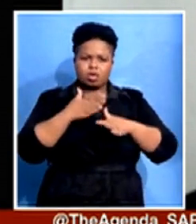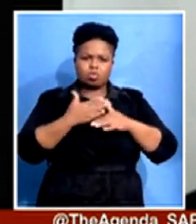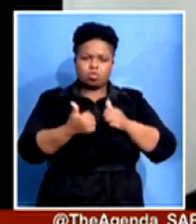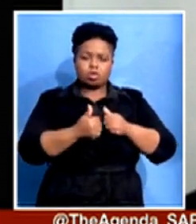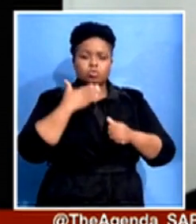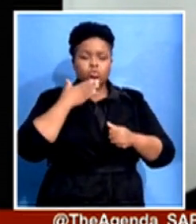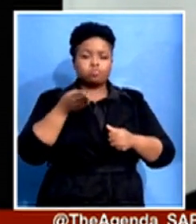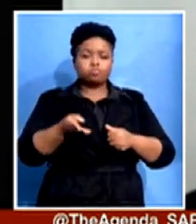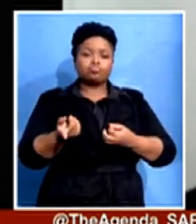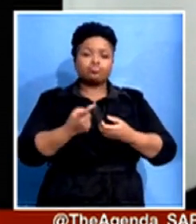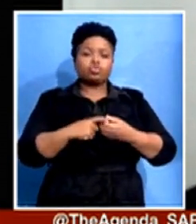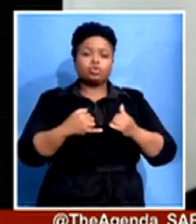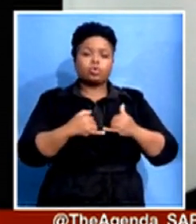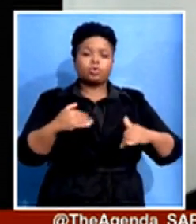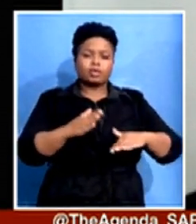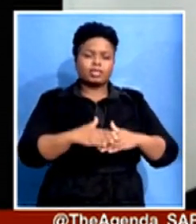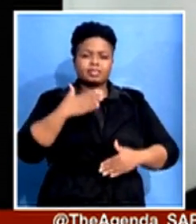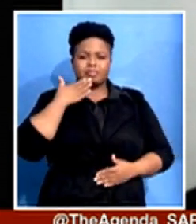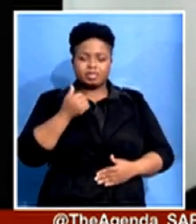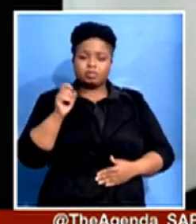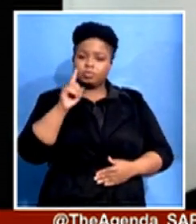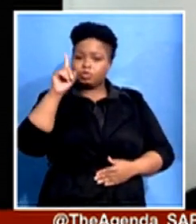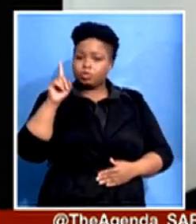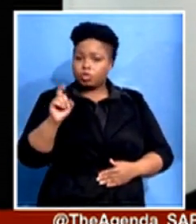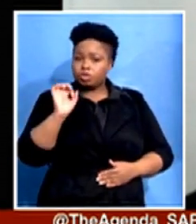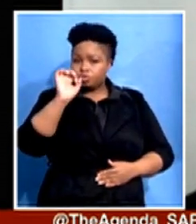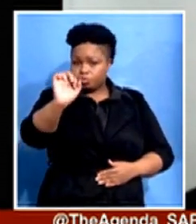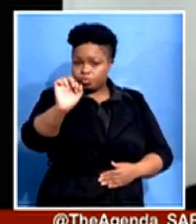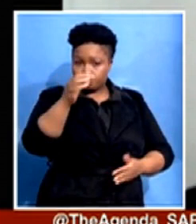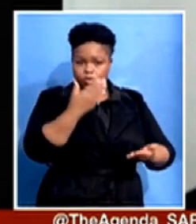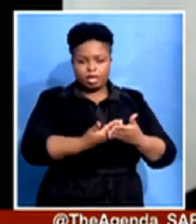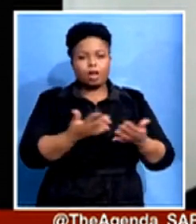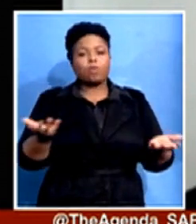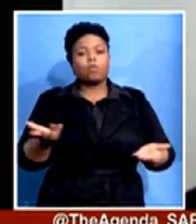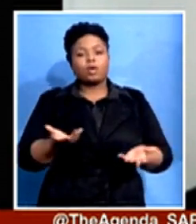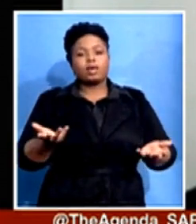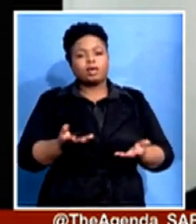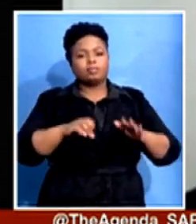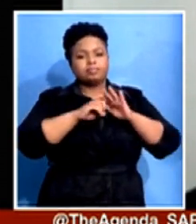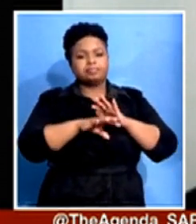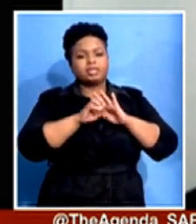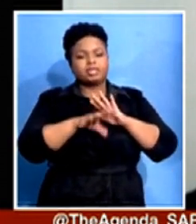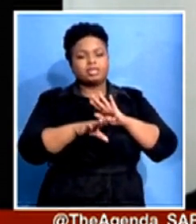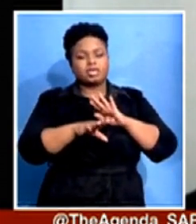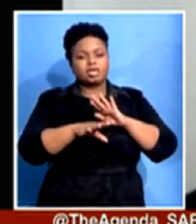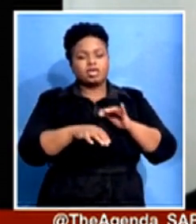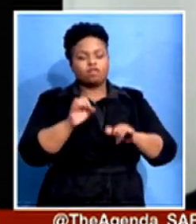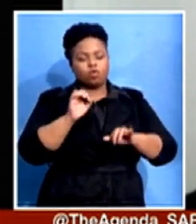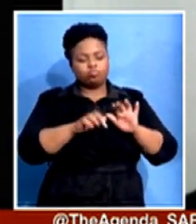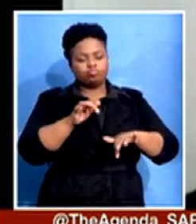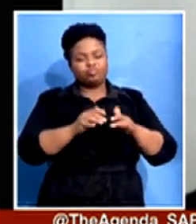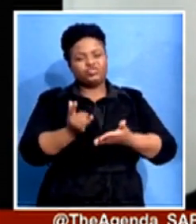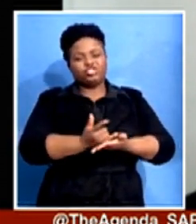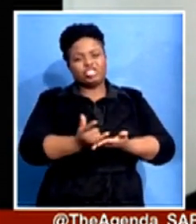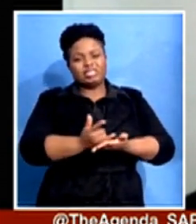post their questions on the media chat box, if they can identify themselves